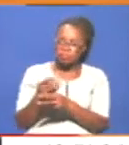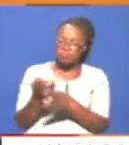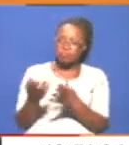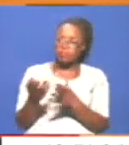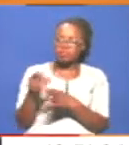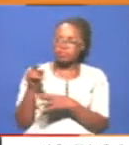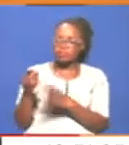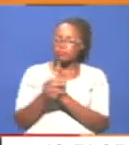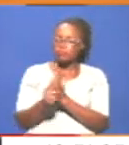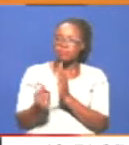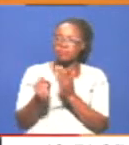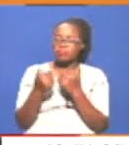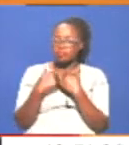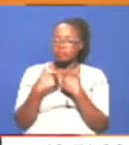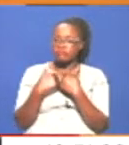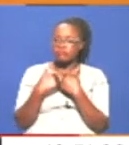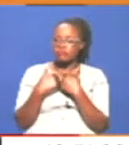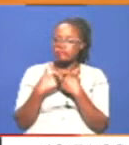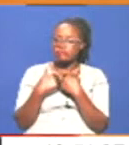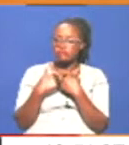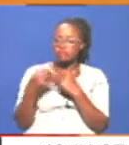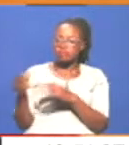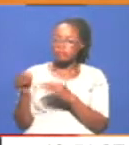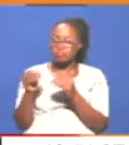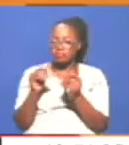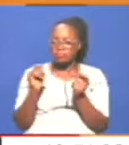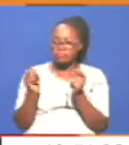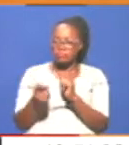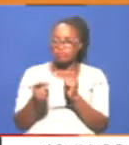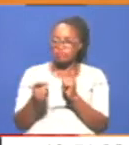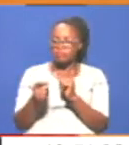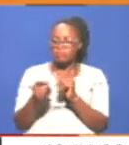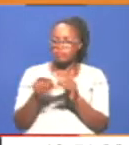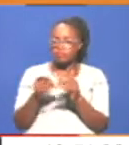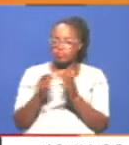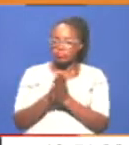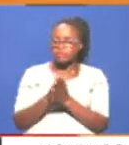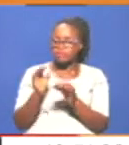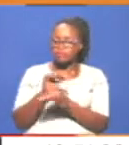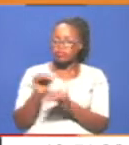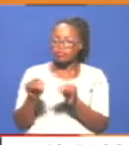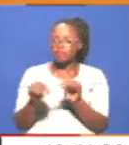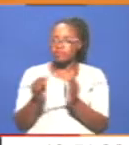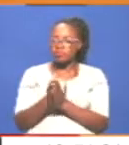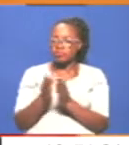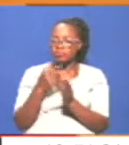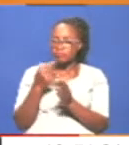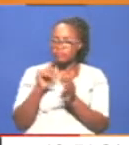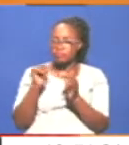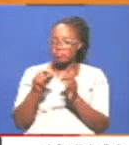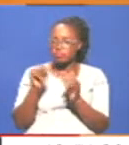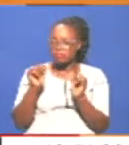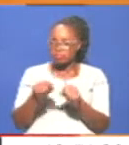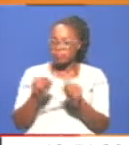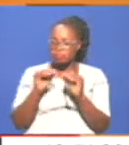that skill that you have of teaching, now you take that and convert it to chess. And then you say, okay, now can you teach? Because, you know, with a teacher,